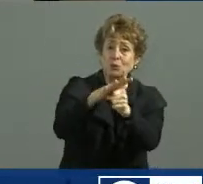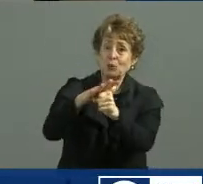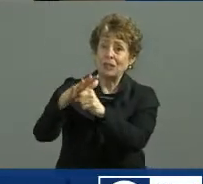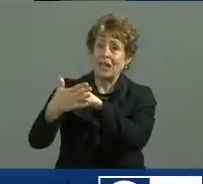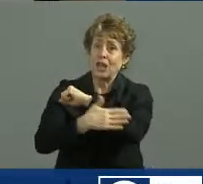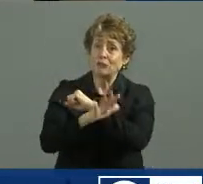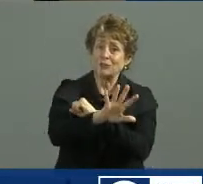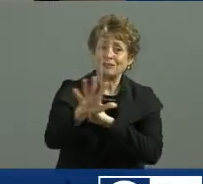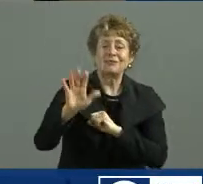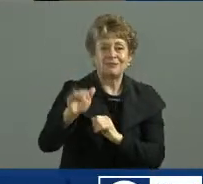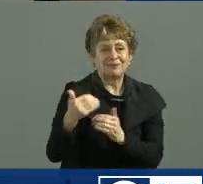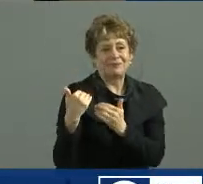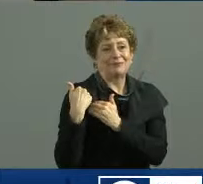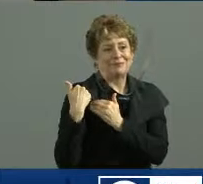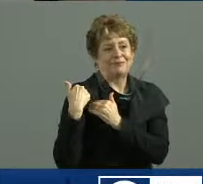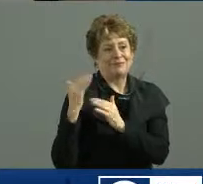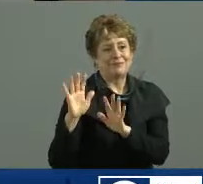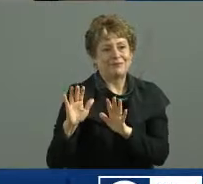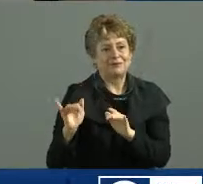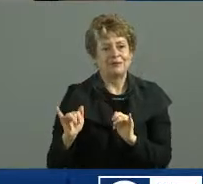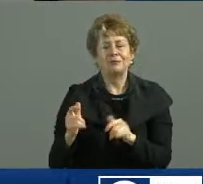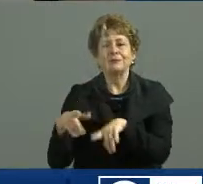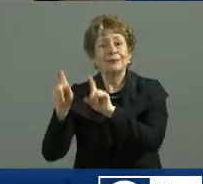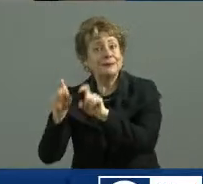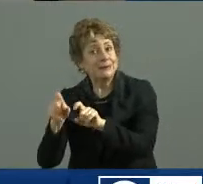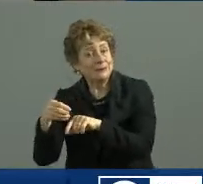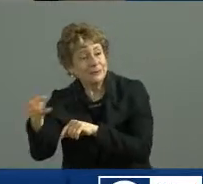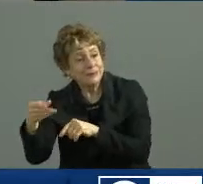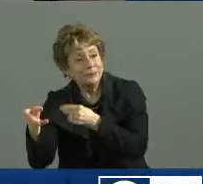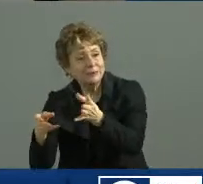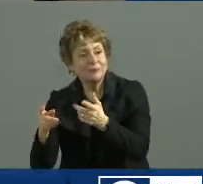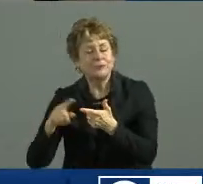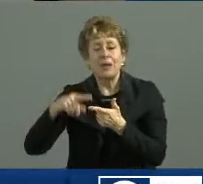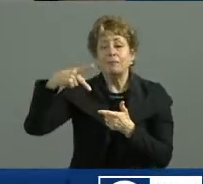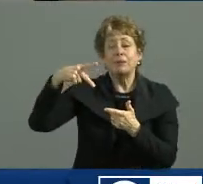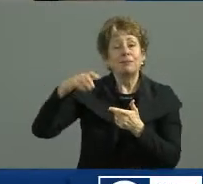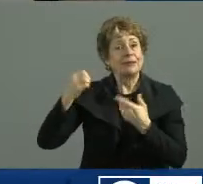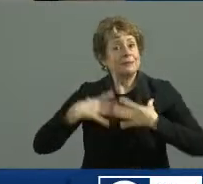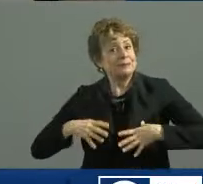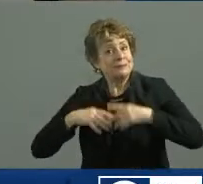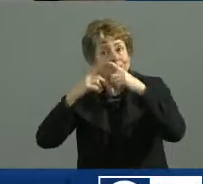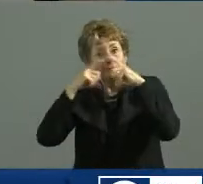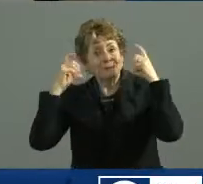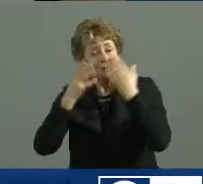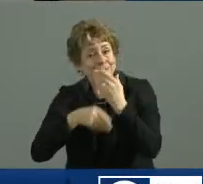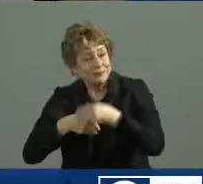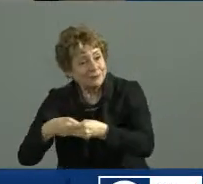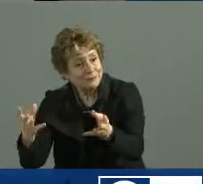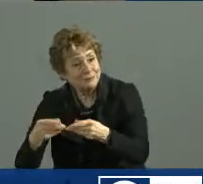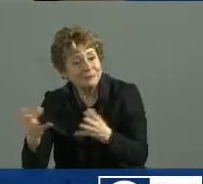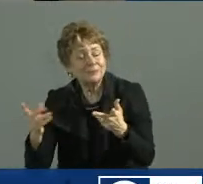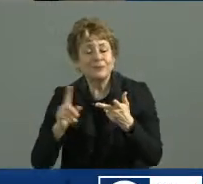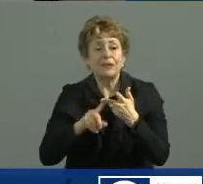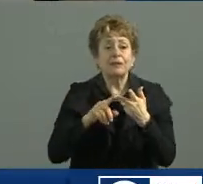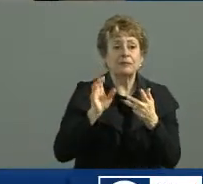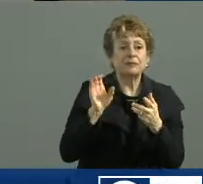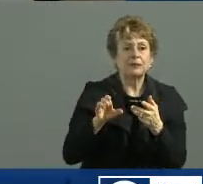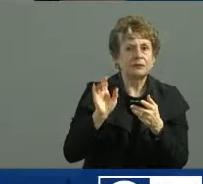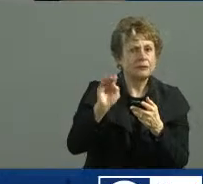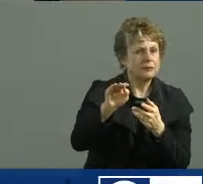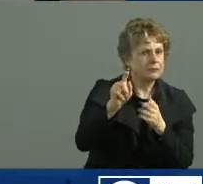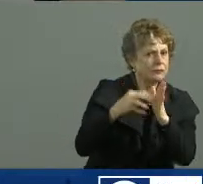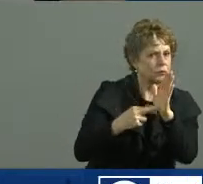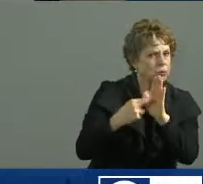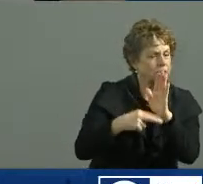includes some of the examples such as testing, PPE support, enforcement of mitigation measures, looking at